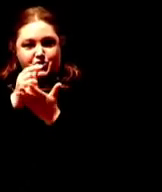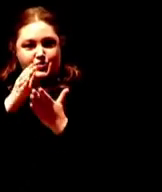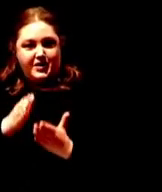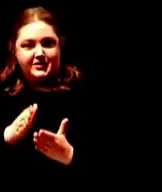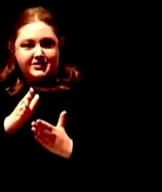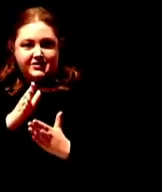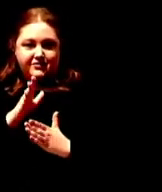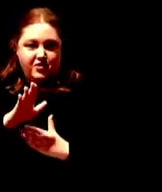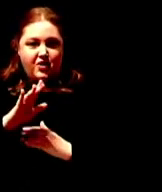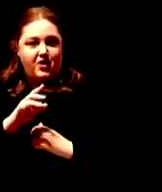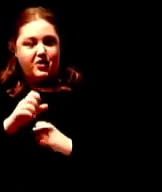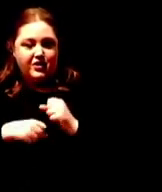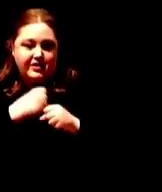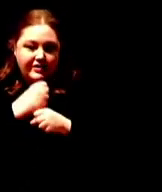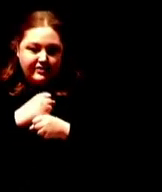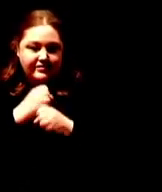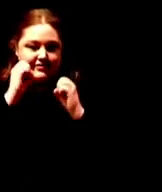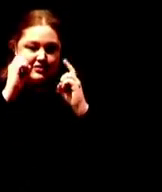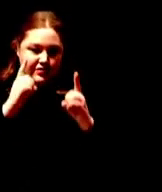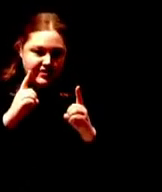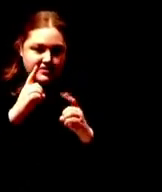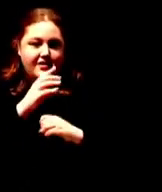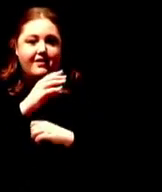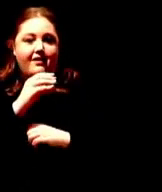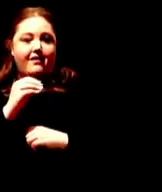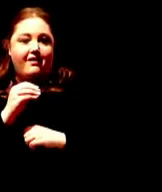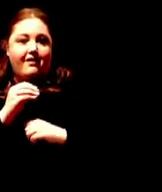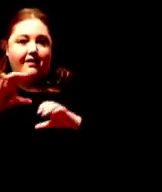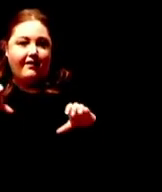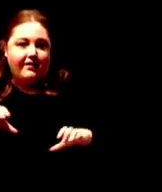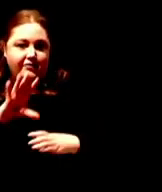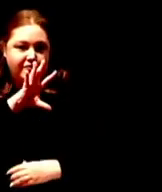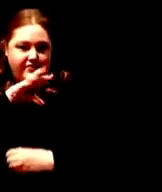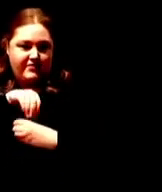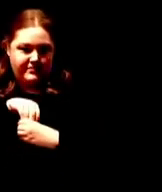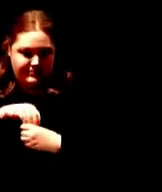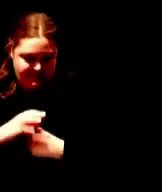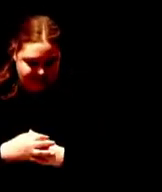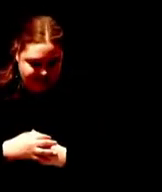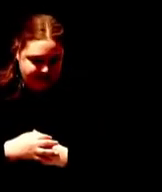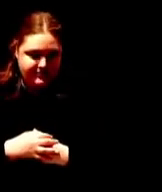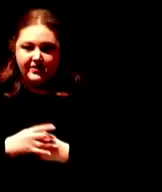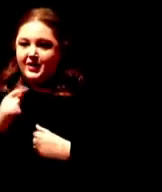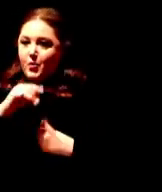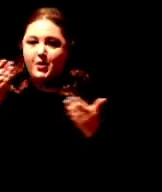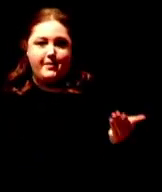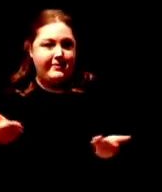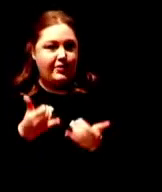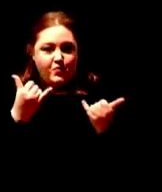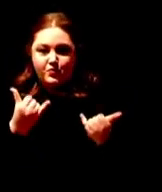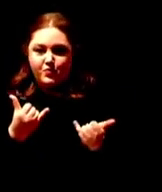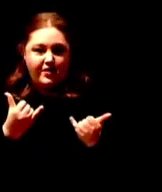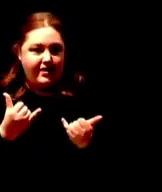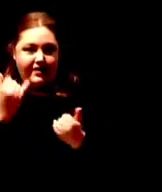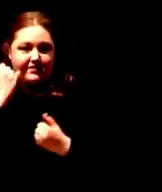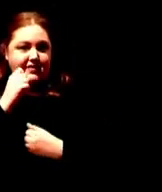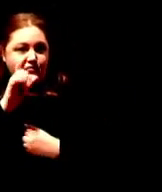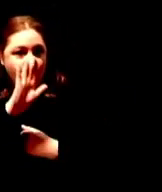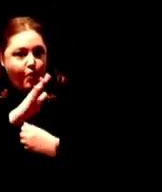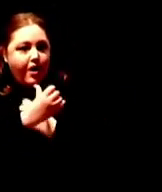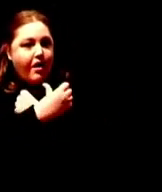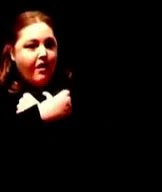their years of education and activity involvement. They would not be here today if it was not for your